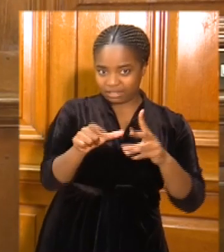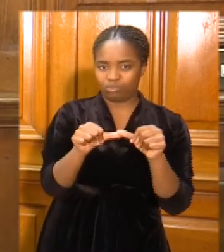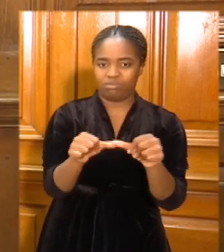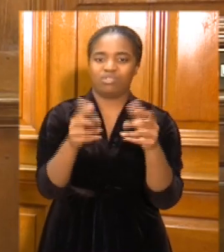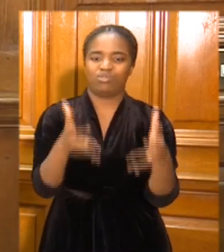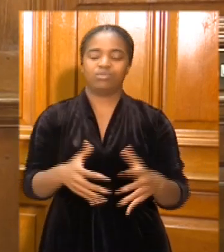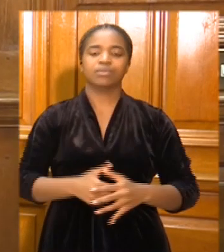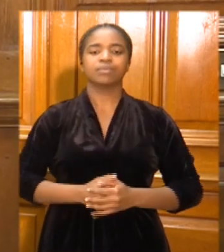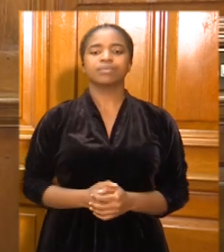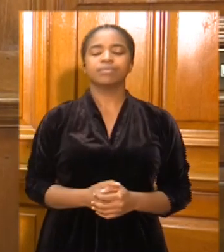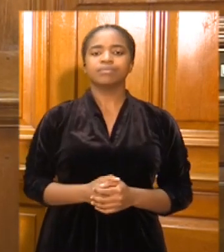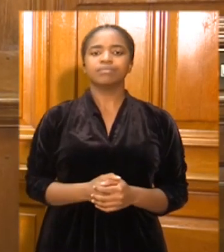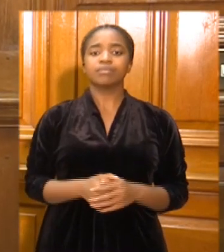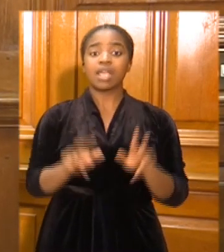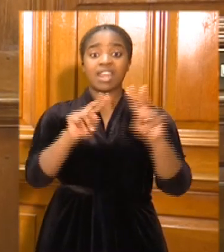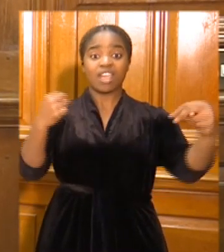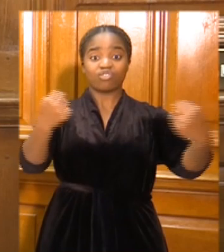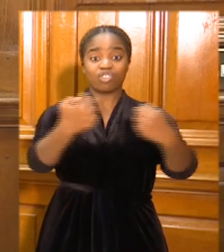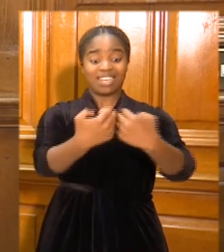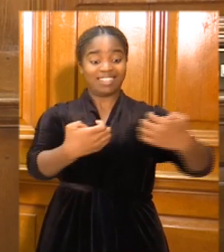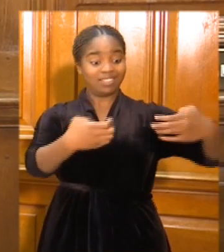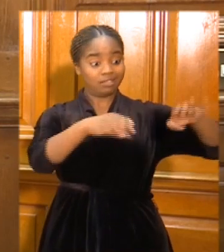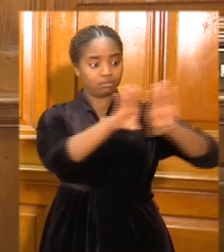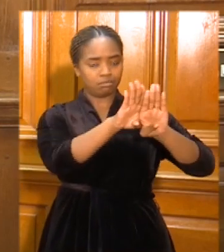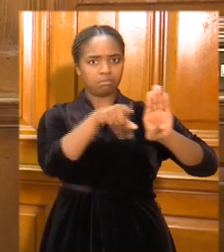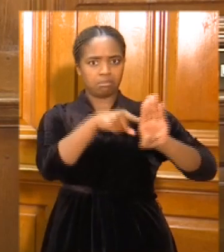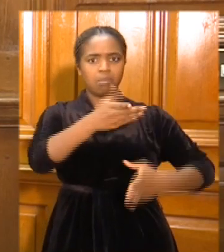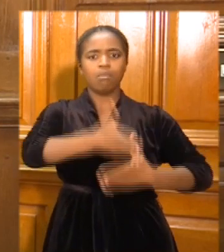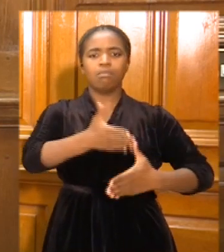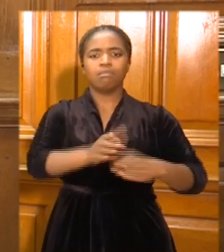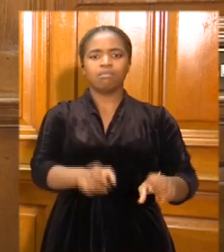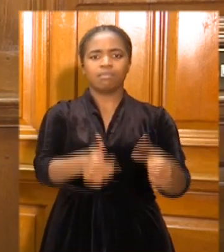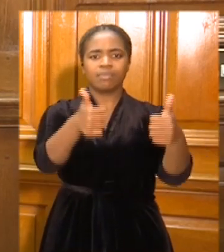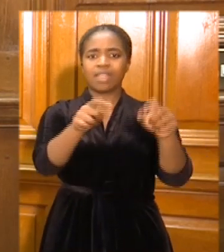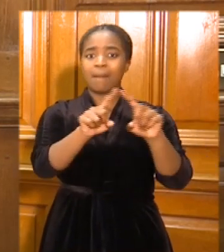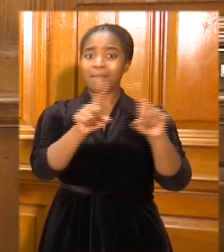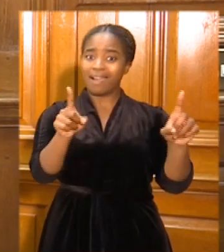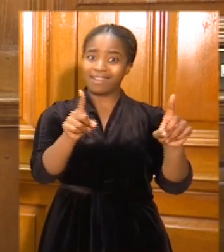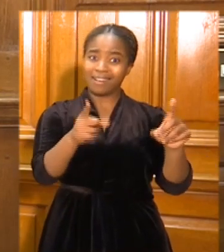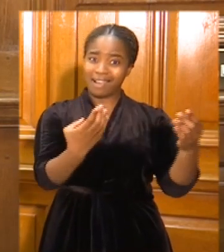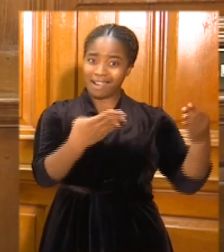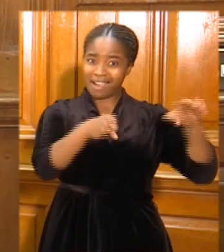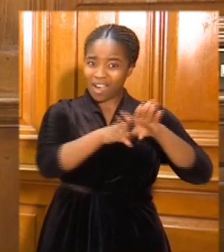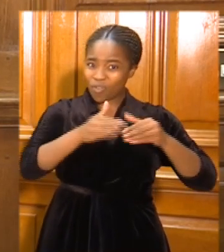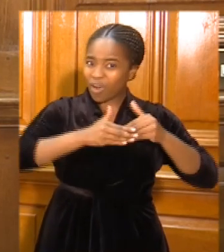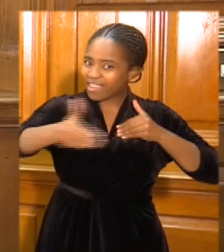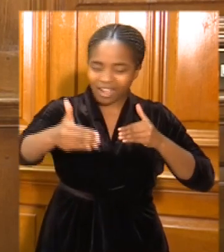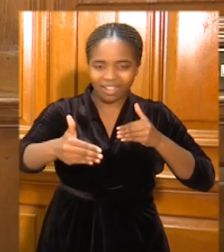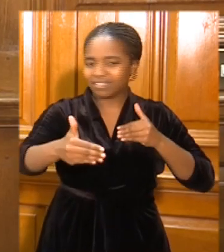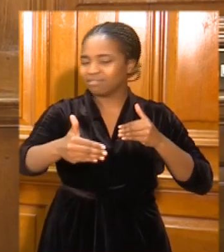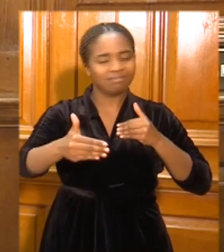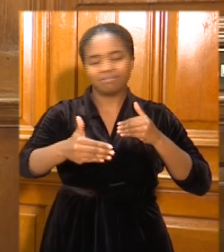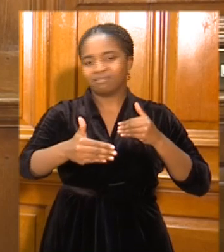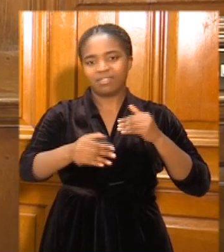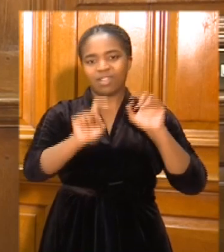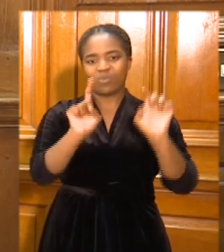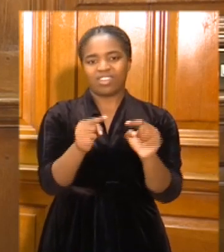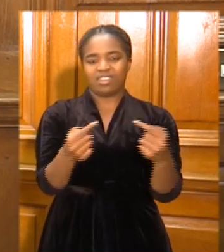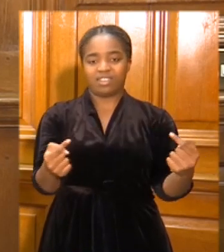nationwide lockdown has been effective, it cannot be sustained indefinitely. We introduced